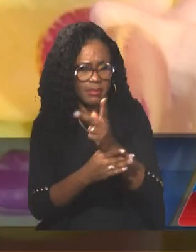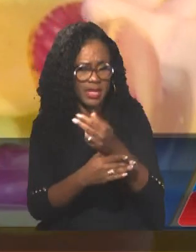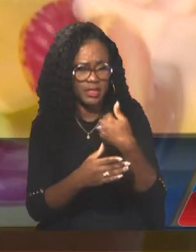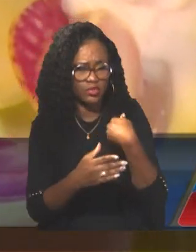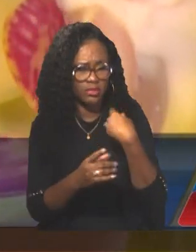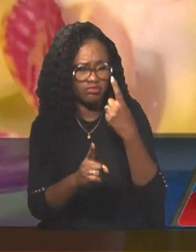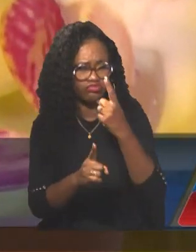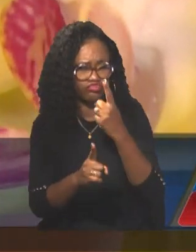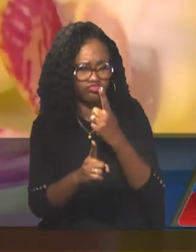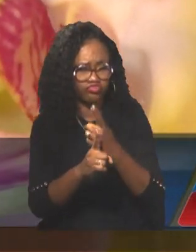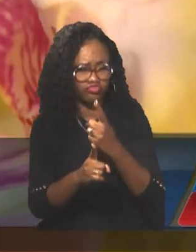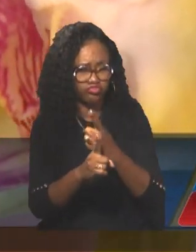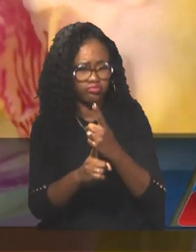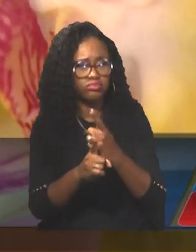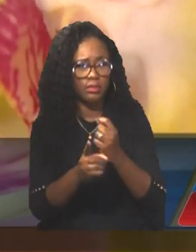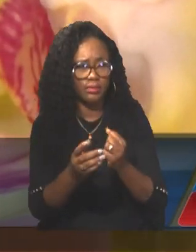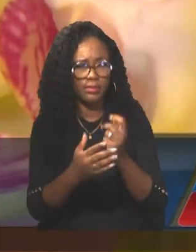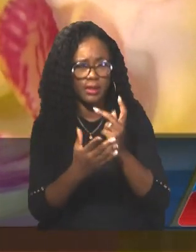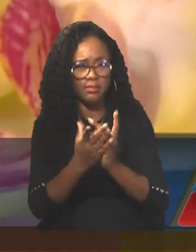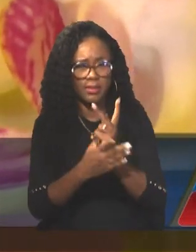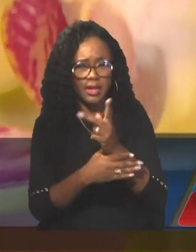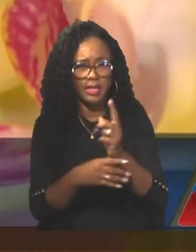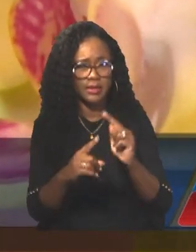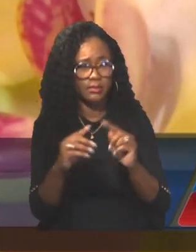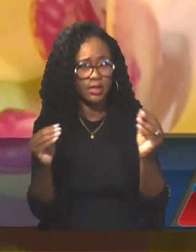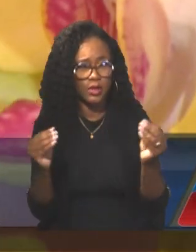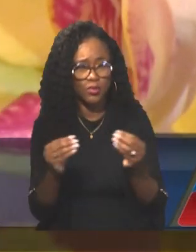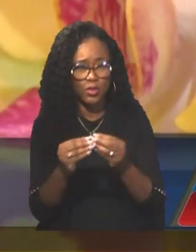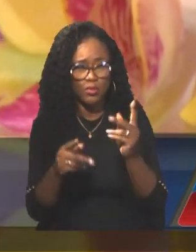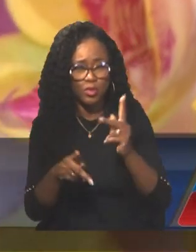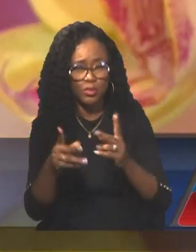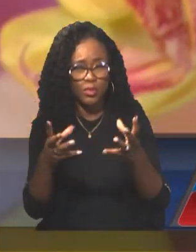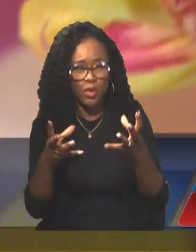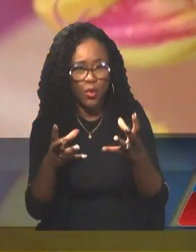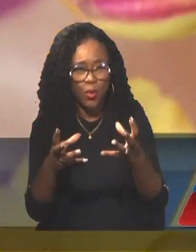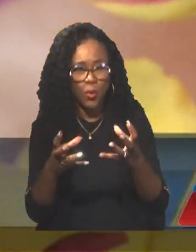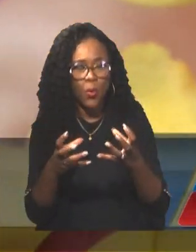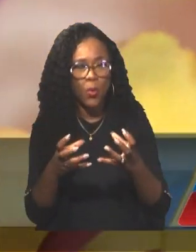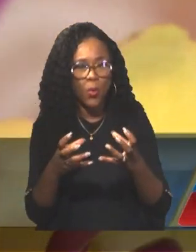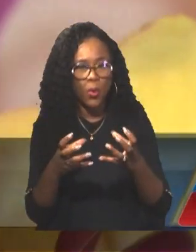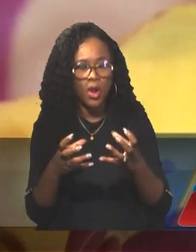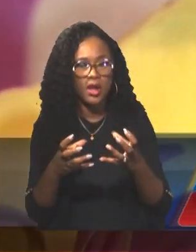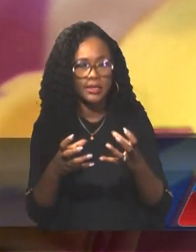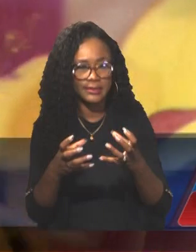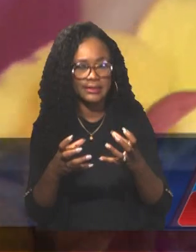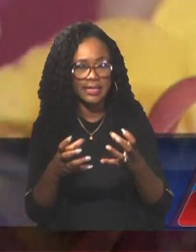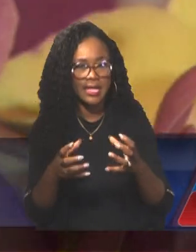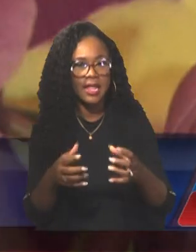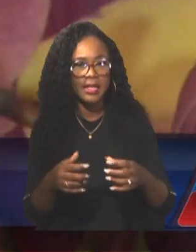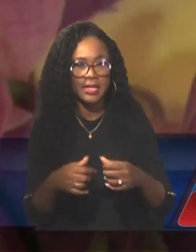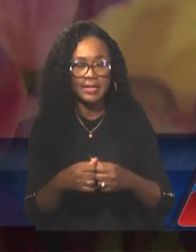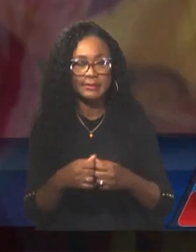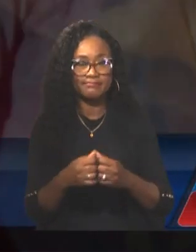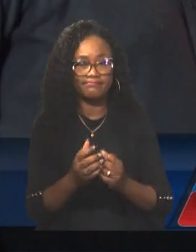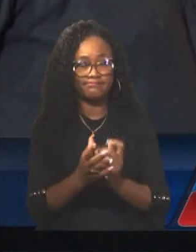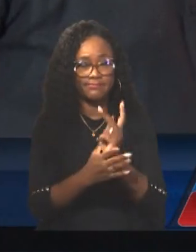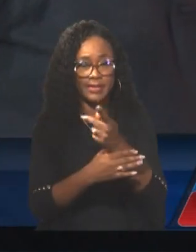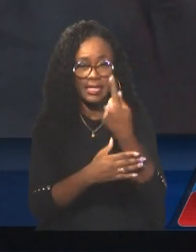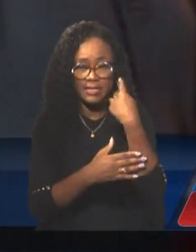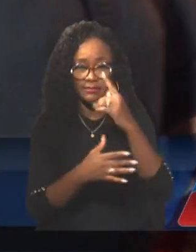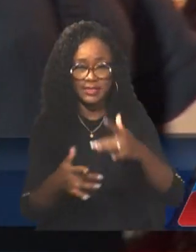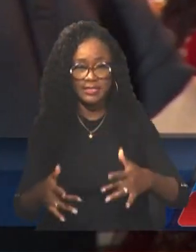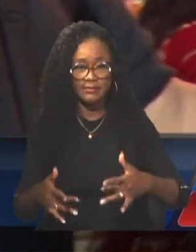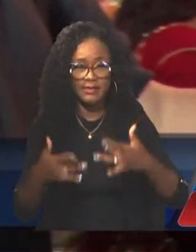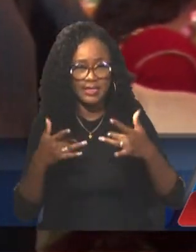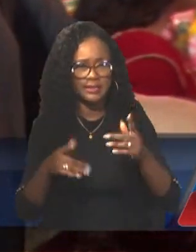product. But he says more and more clients have been gravitating towards live plants for their events. What has been happening, the trend